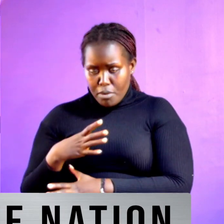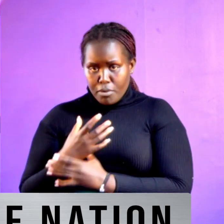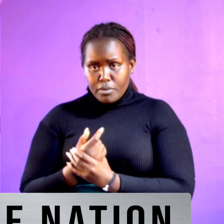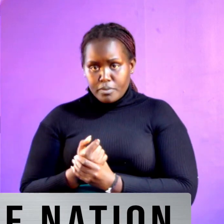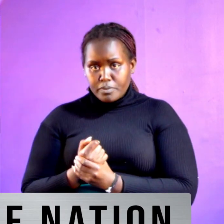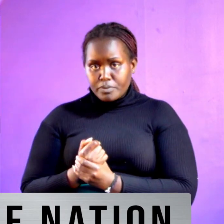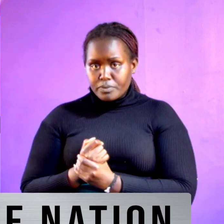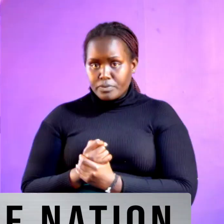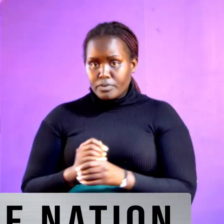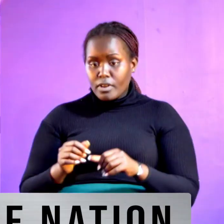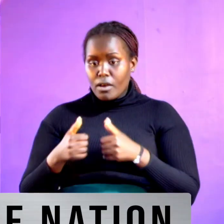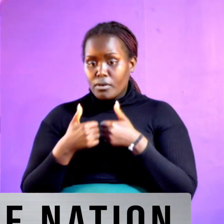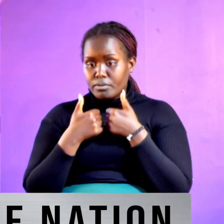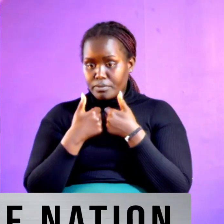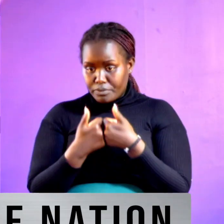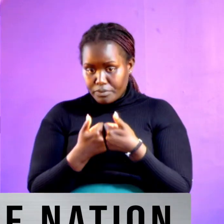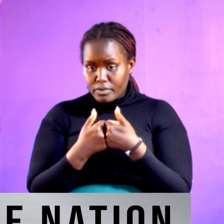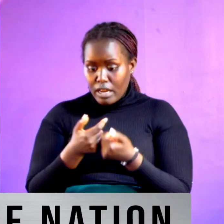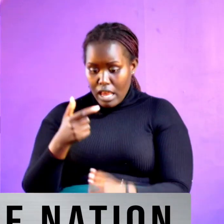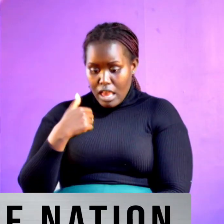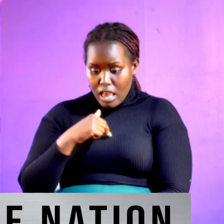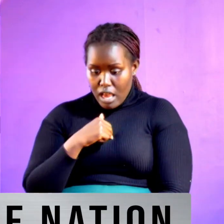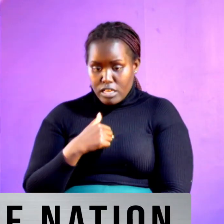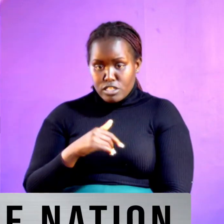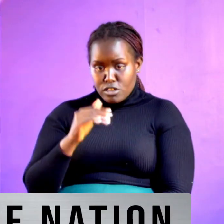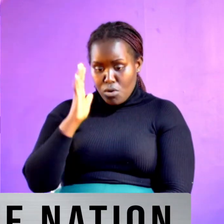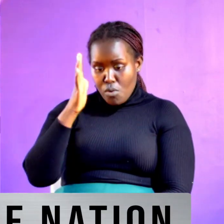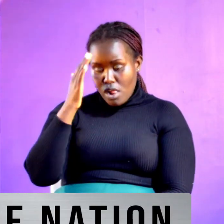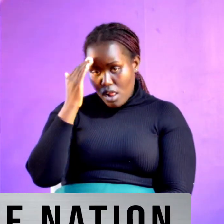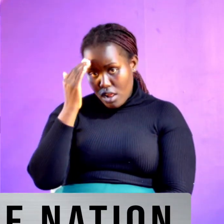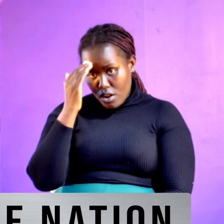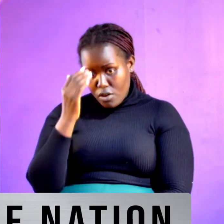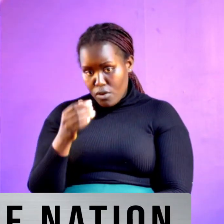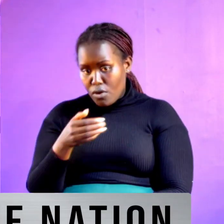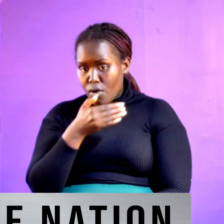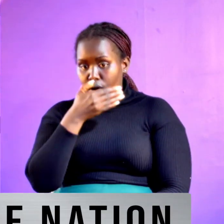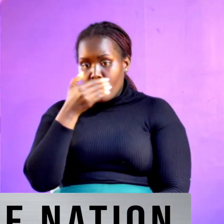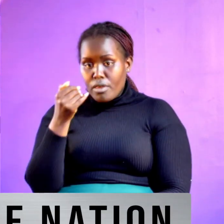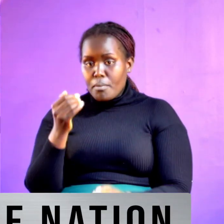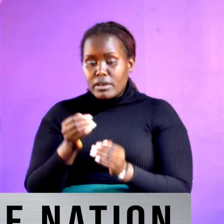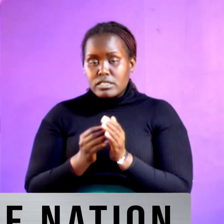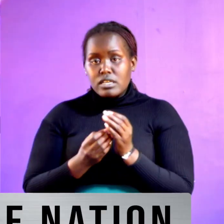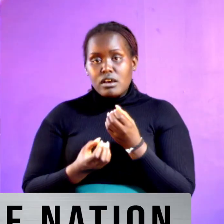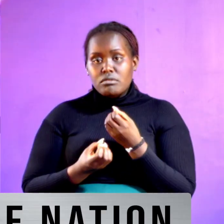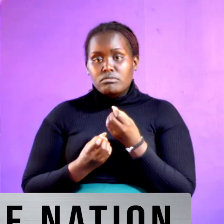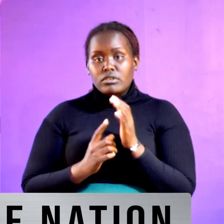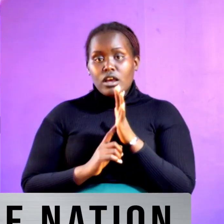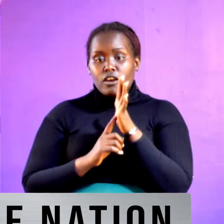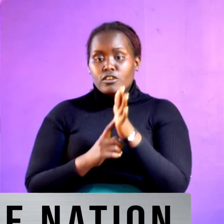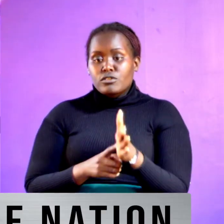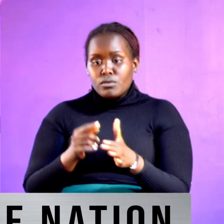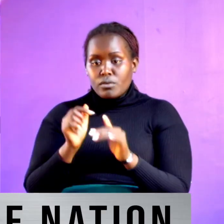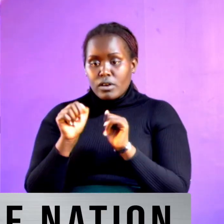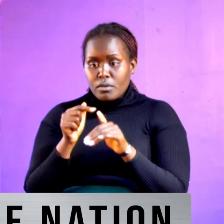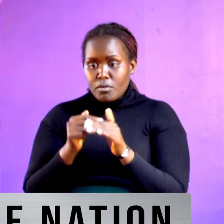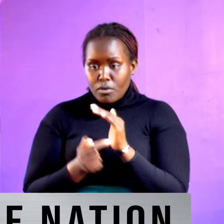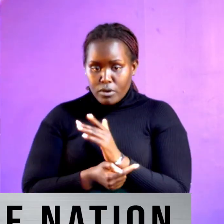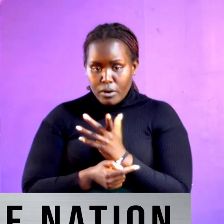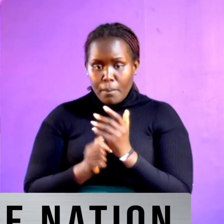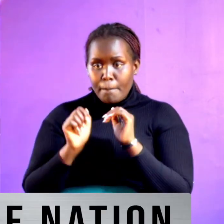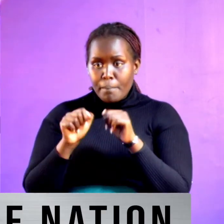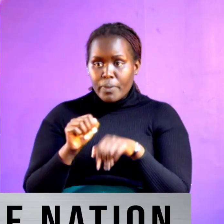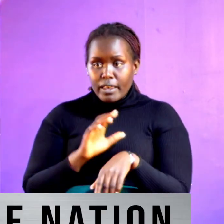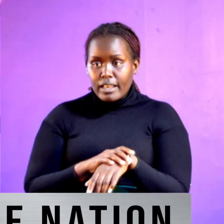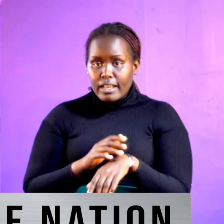Well, we are yet to know, but you know, the best expression can be, you know, we can derive the